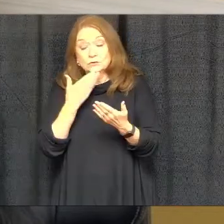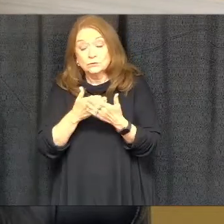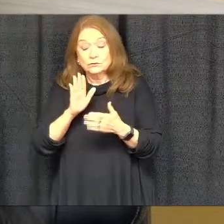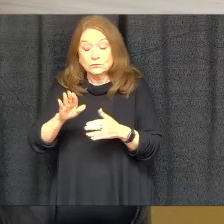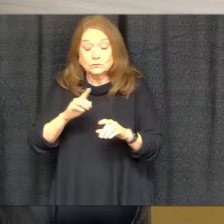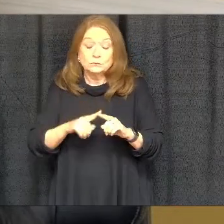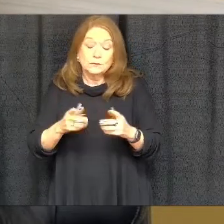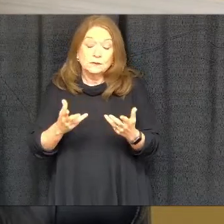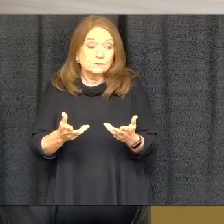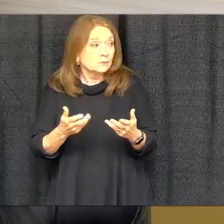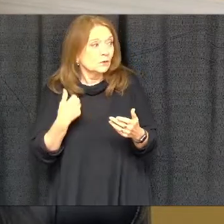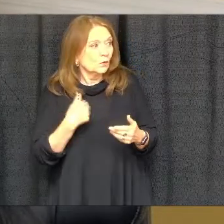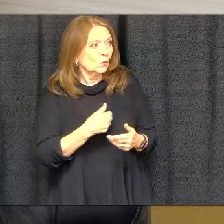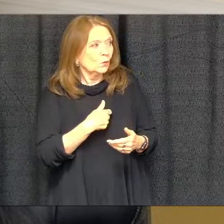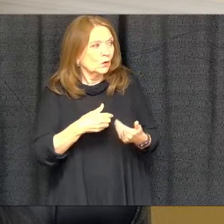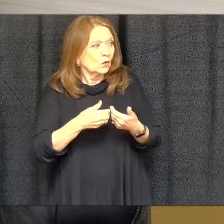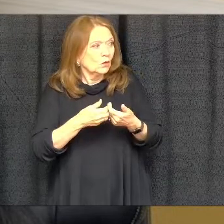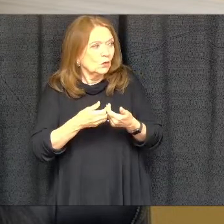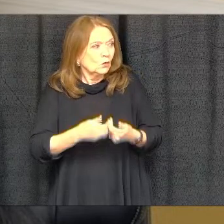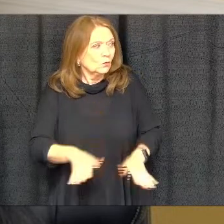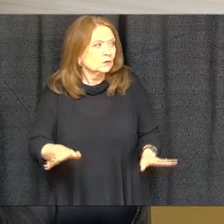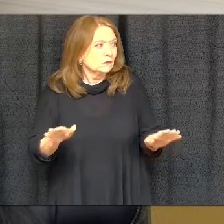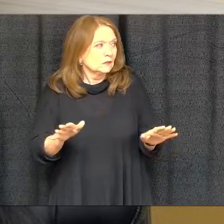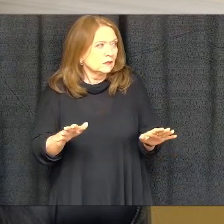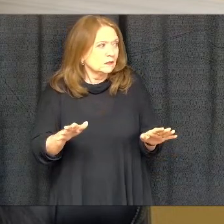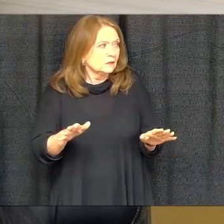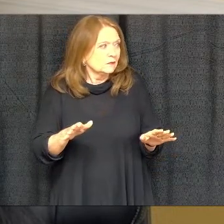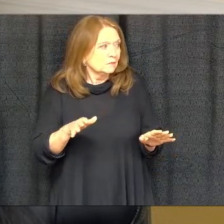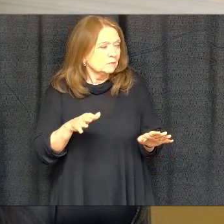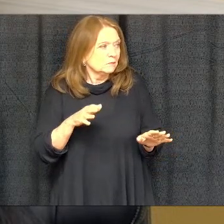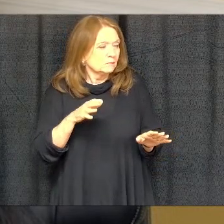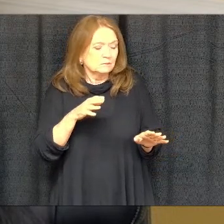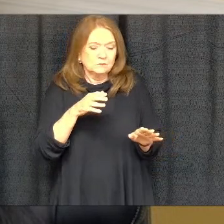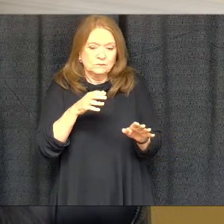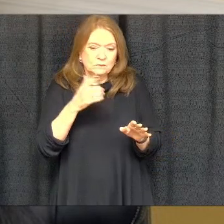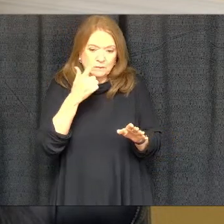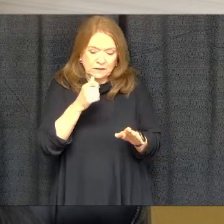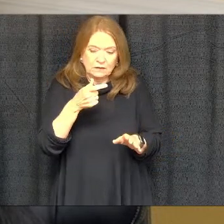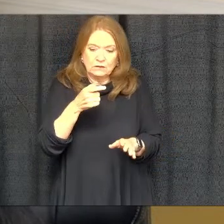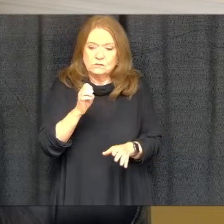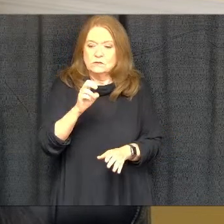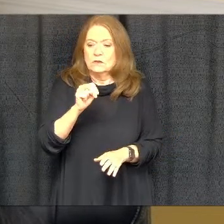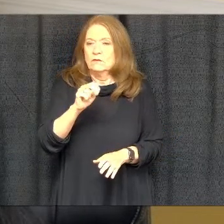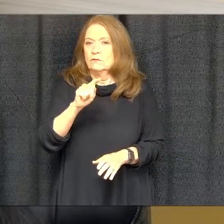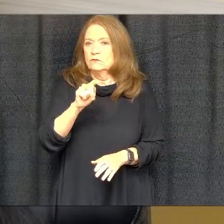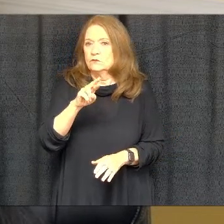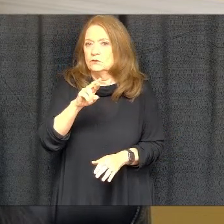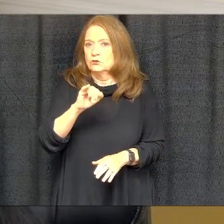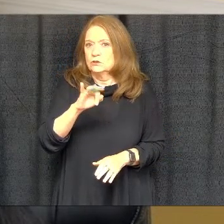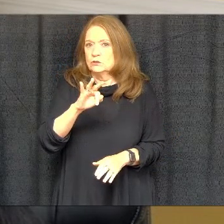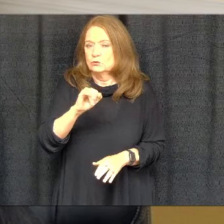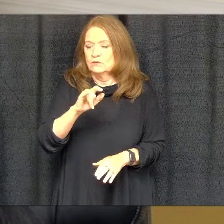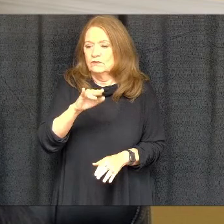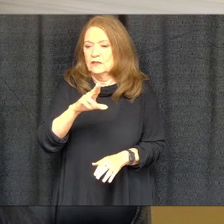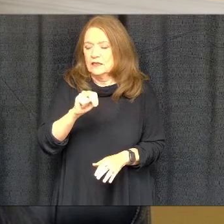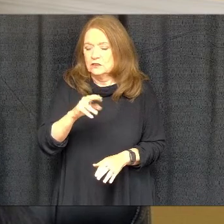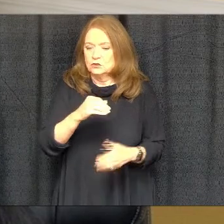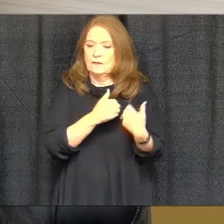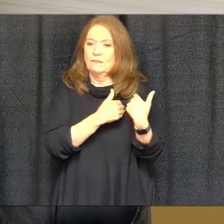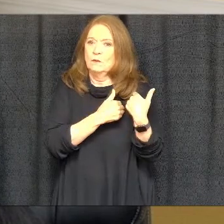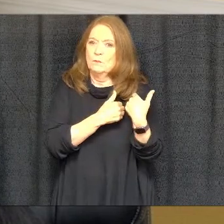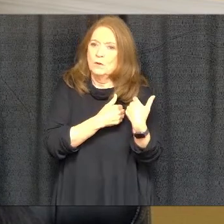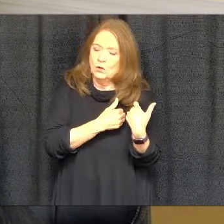But we're losing it due to gentrification and the overburden of instability